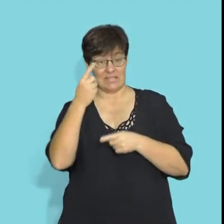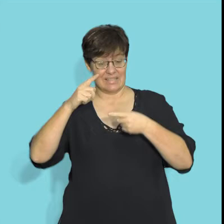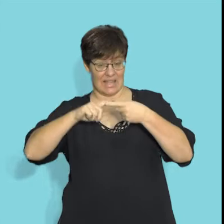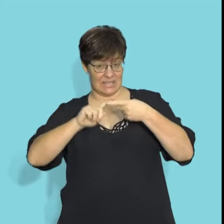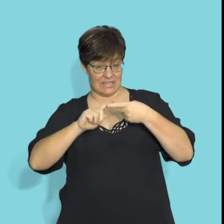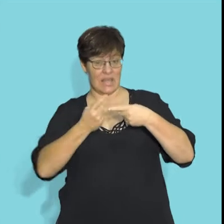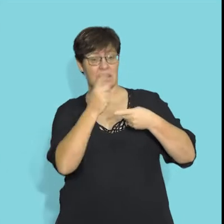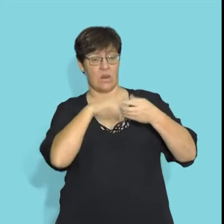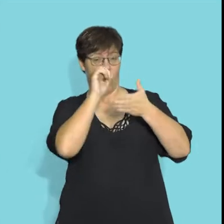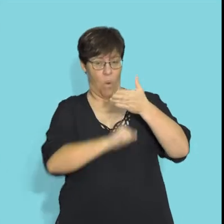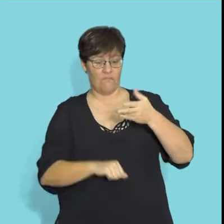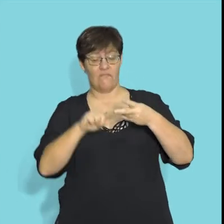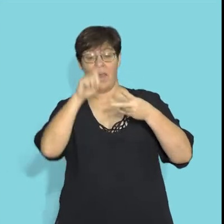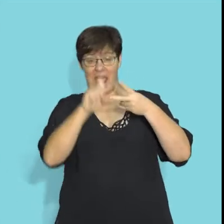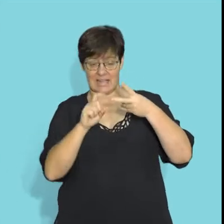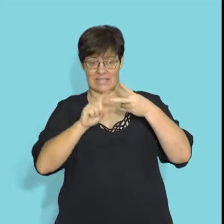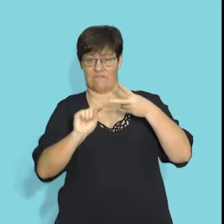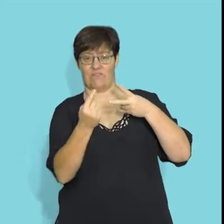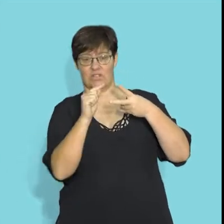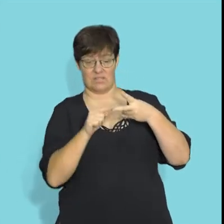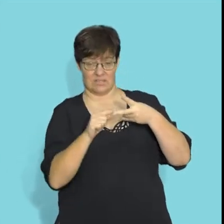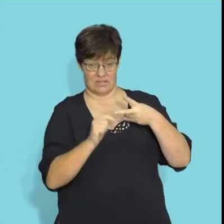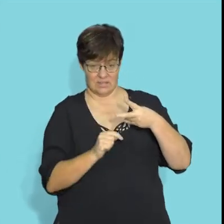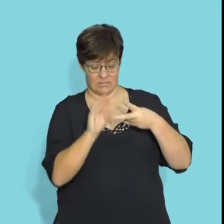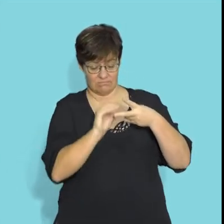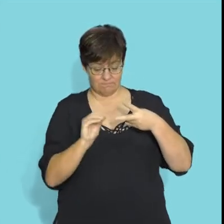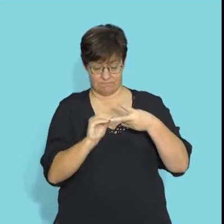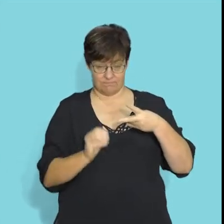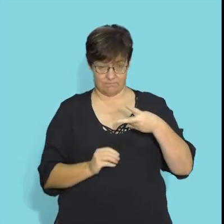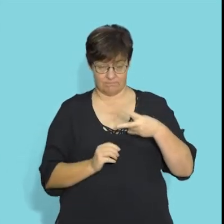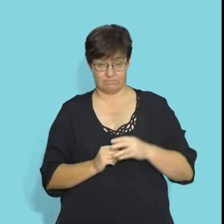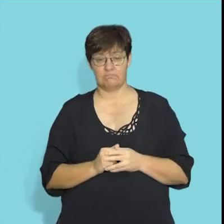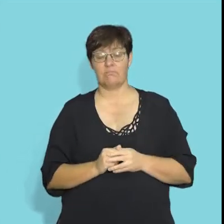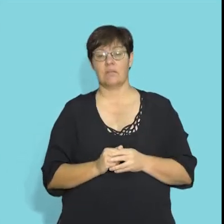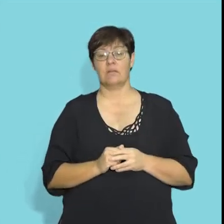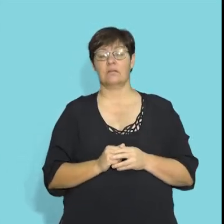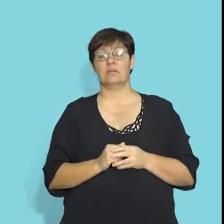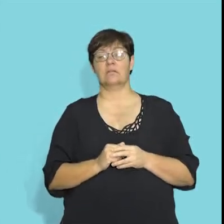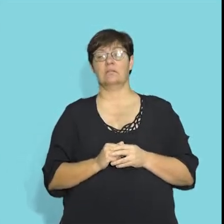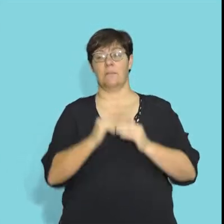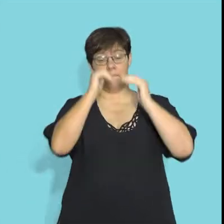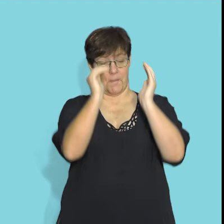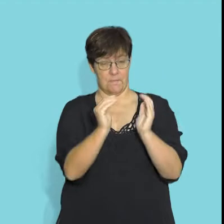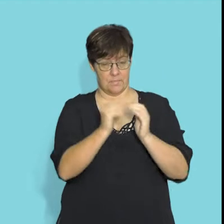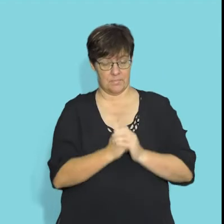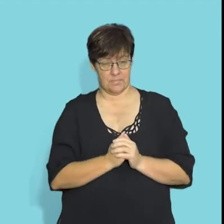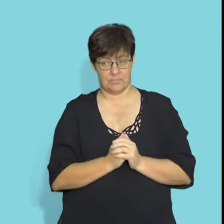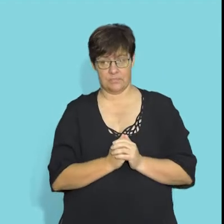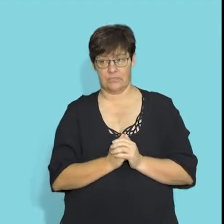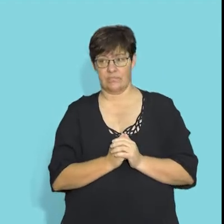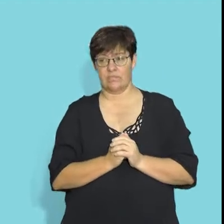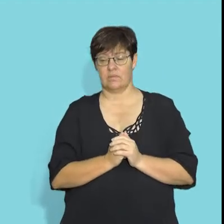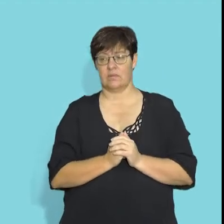second point, and I'm going to subtract the x value of the first point. Again, I'm going to put it in brackets there.